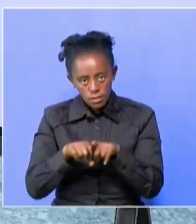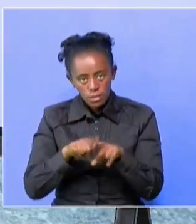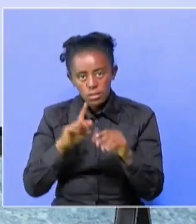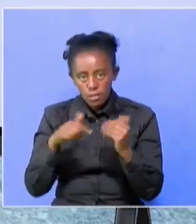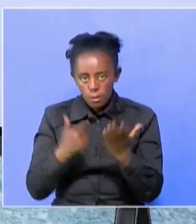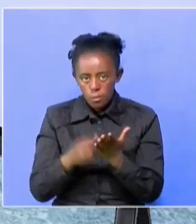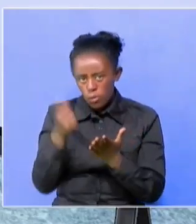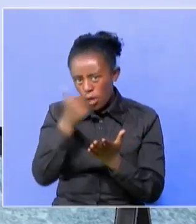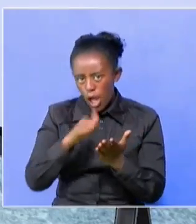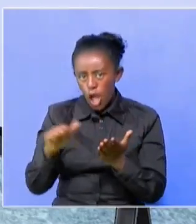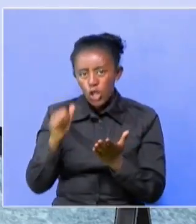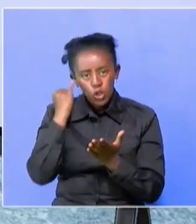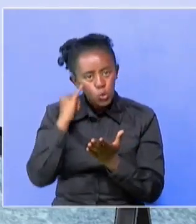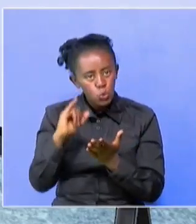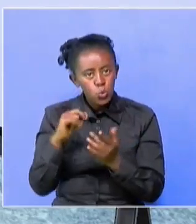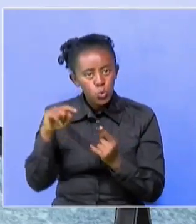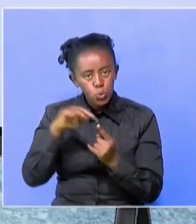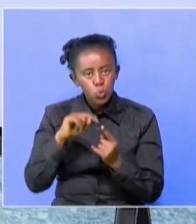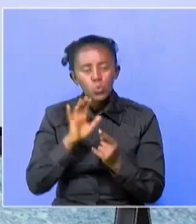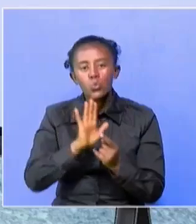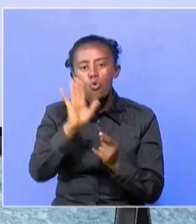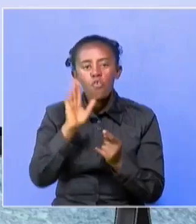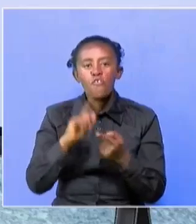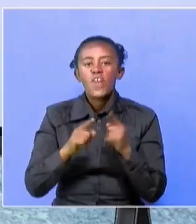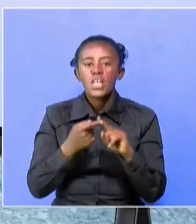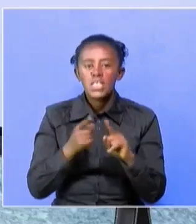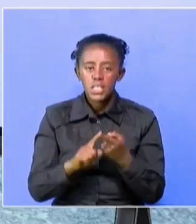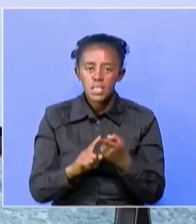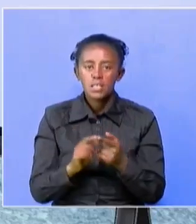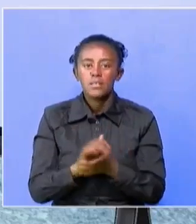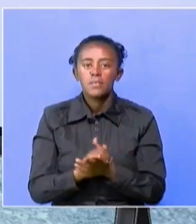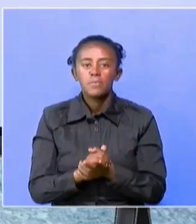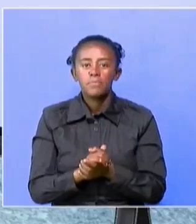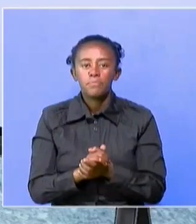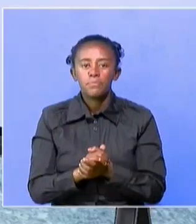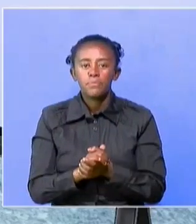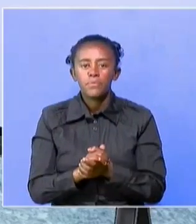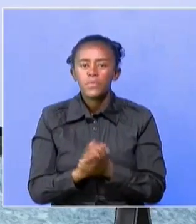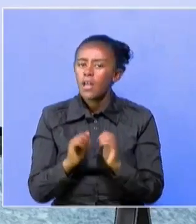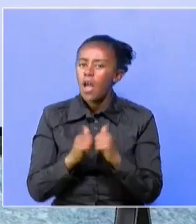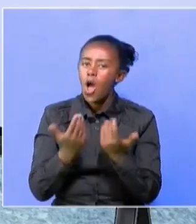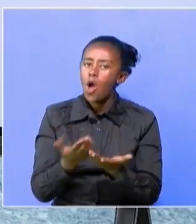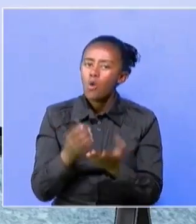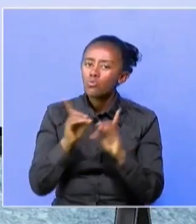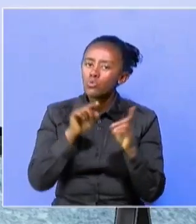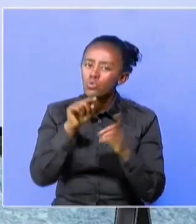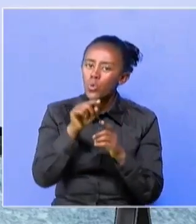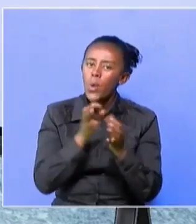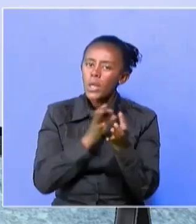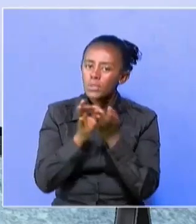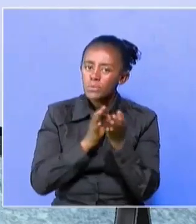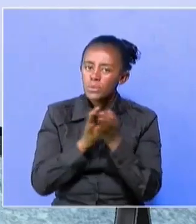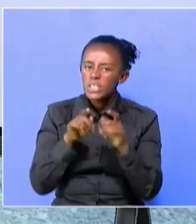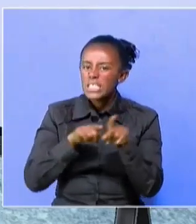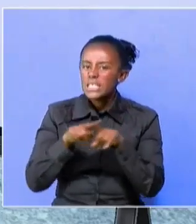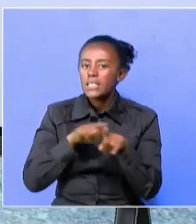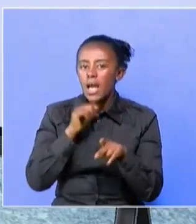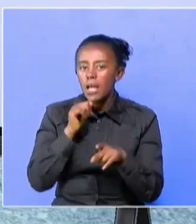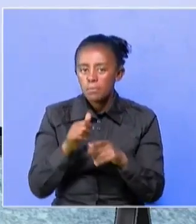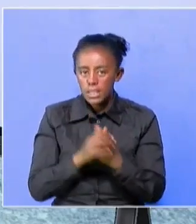about any issue to your friends. How do you express your